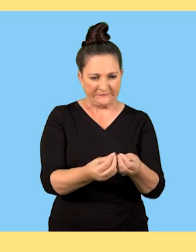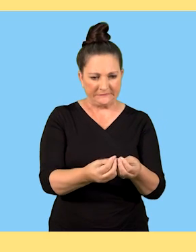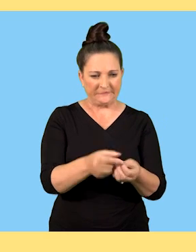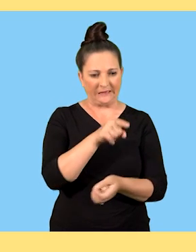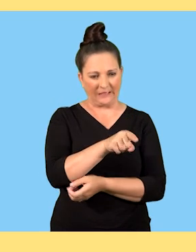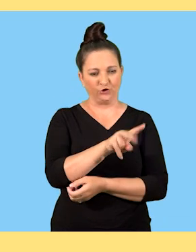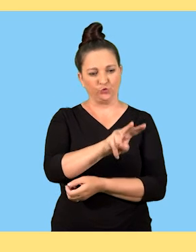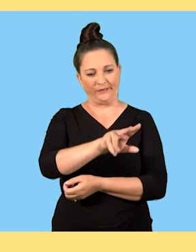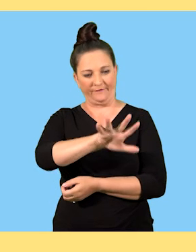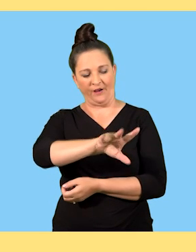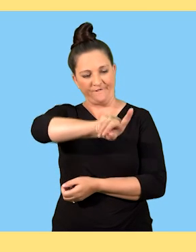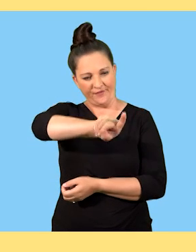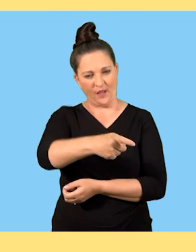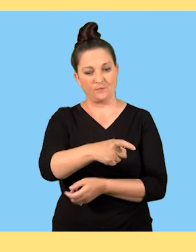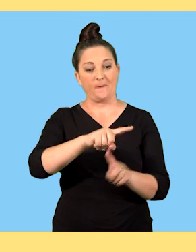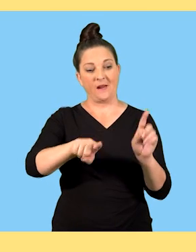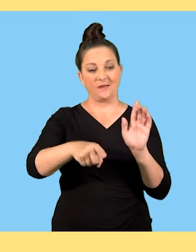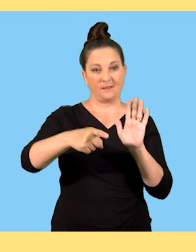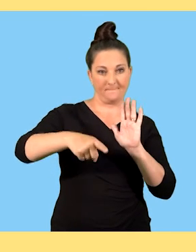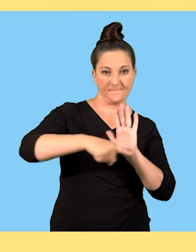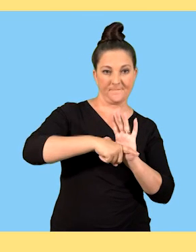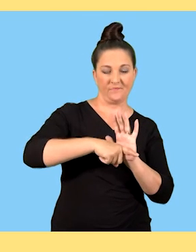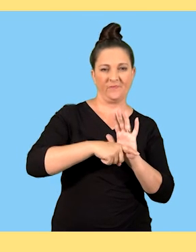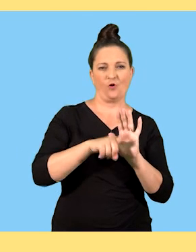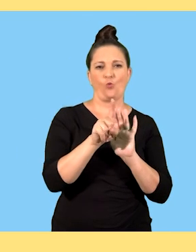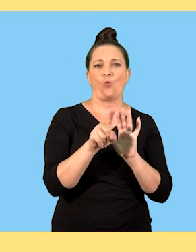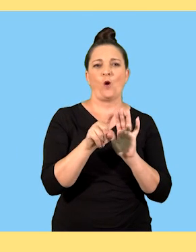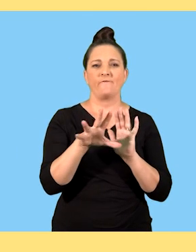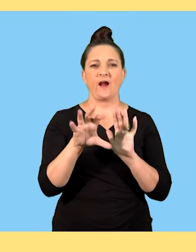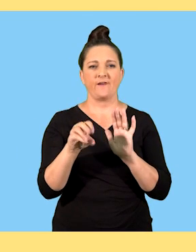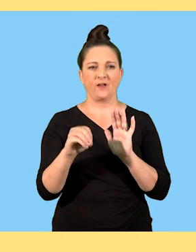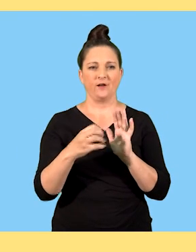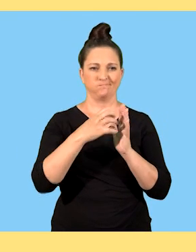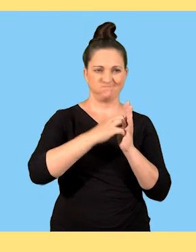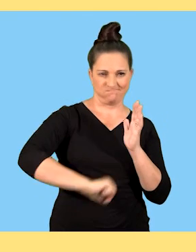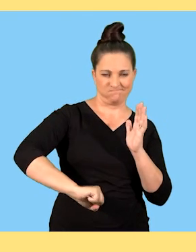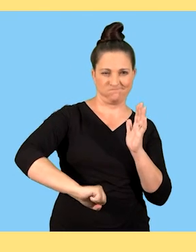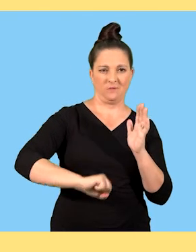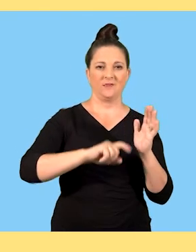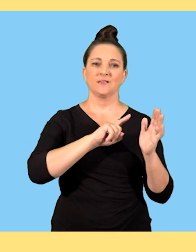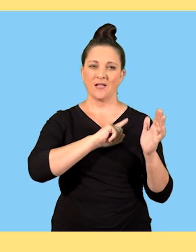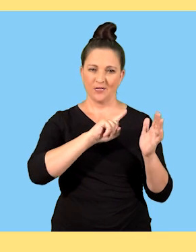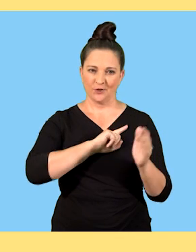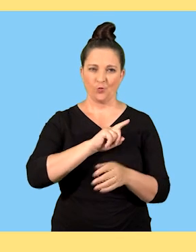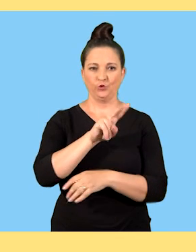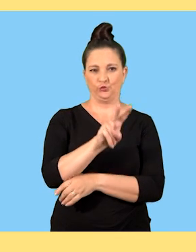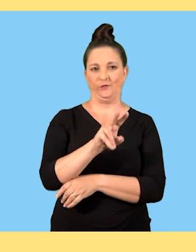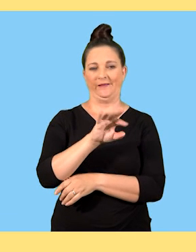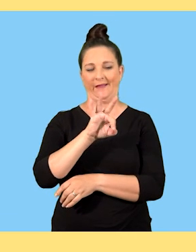25,000, minus the ones that are on hand, 1,500. That is how we end up with